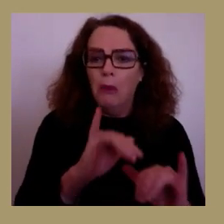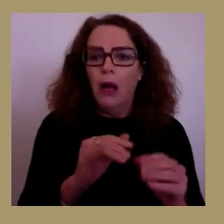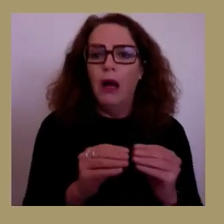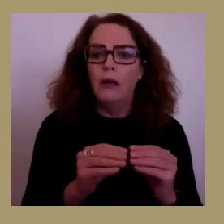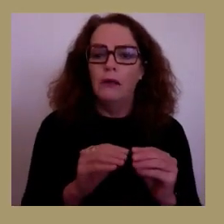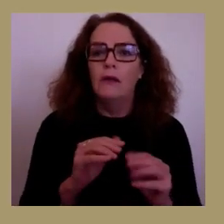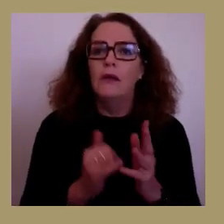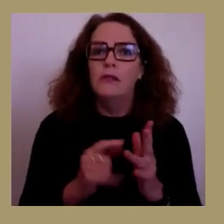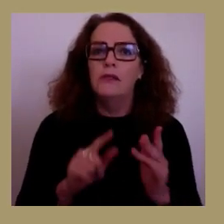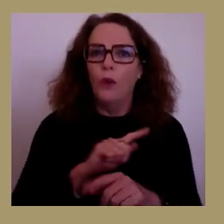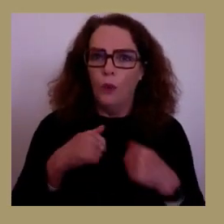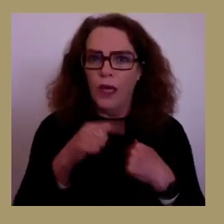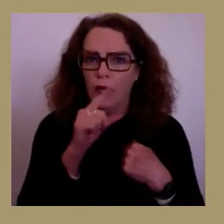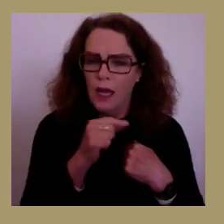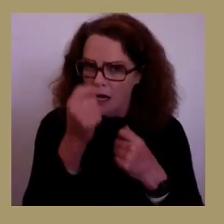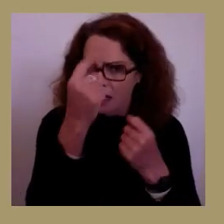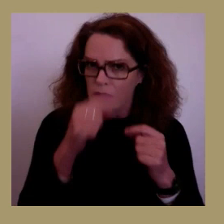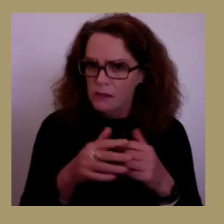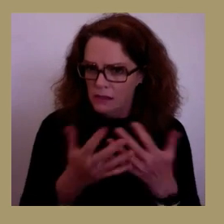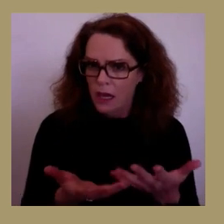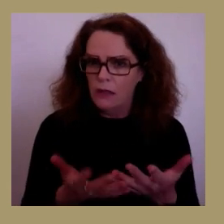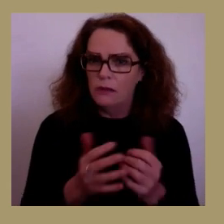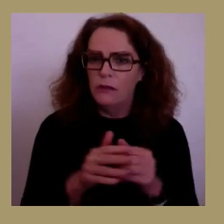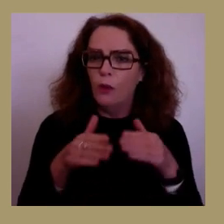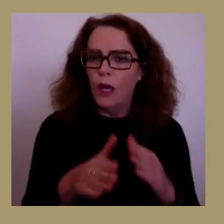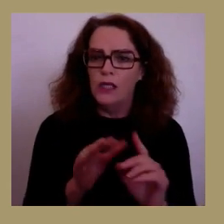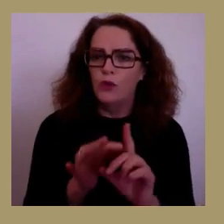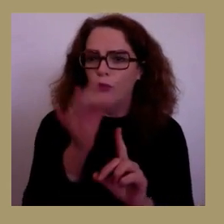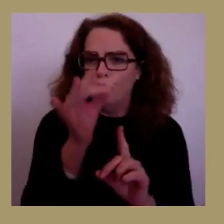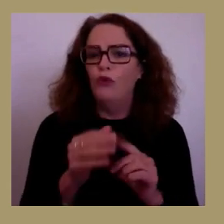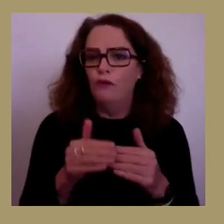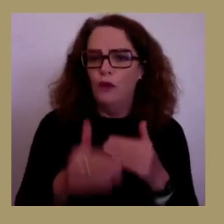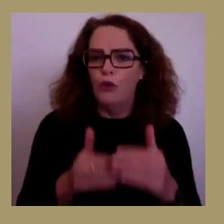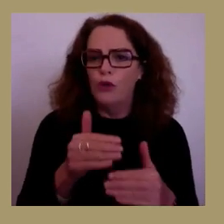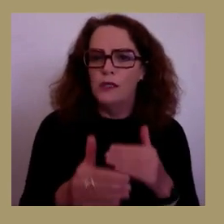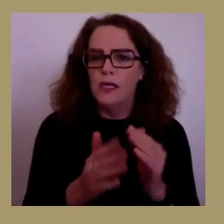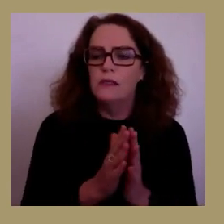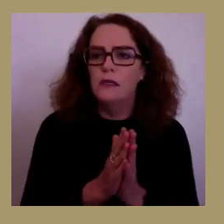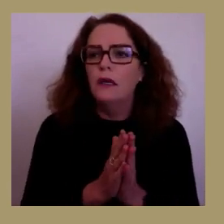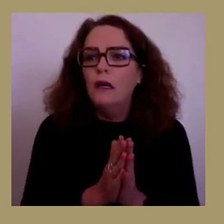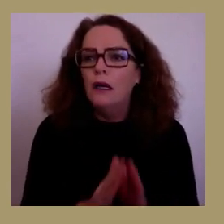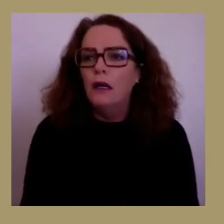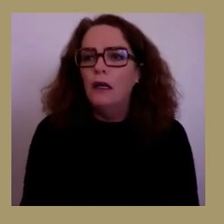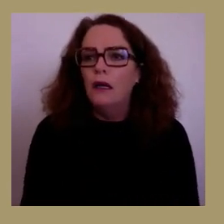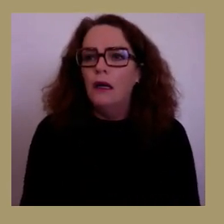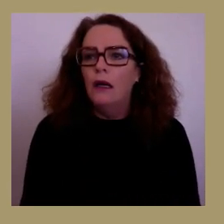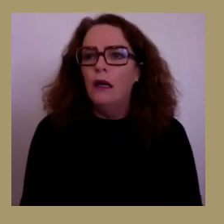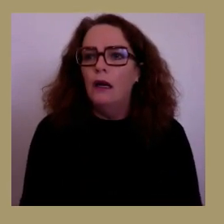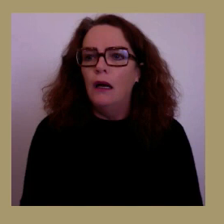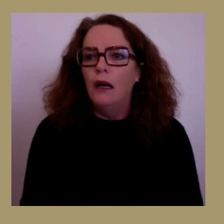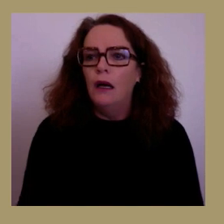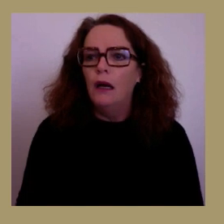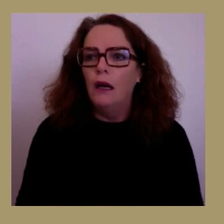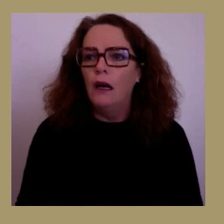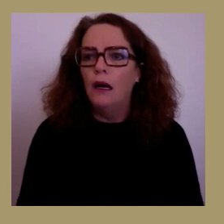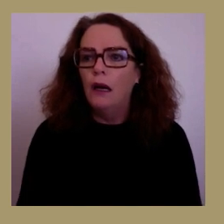within Service Victoria into the mobile wallet. I would say this, I'm slightly biased being a Service Victoria employee, but just to show the responses